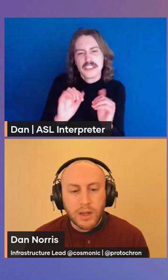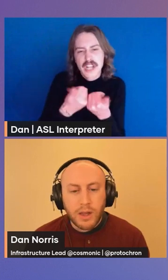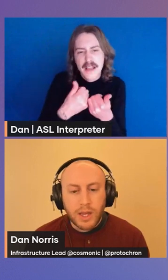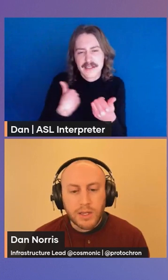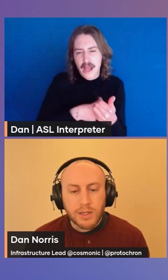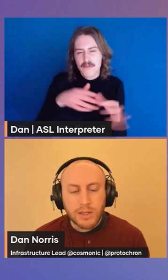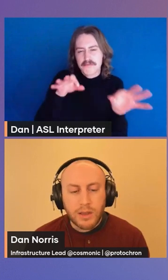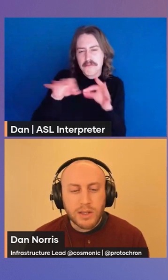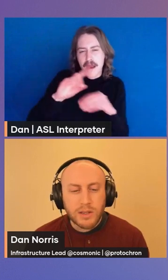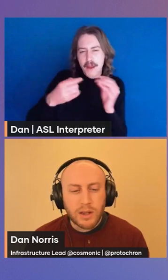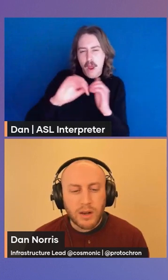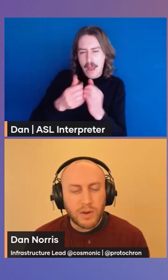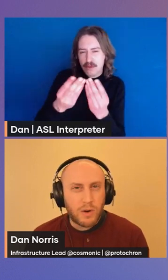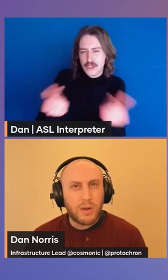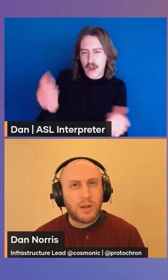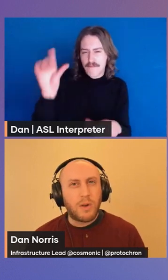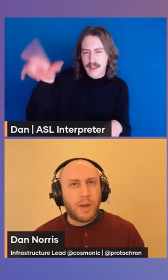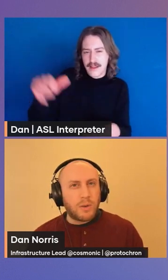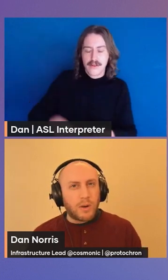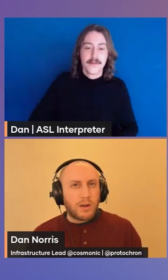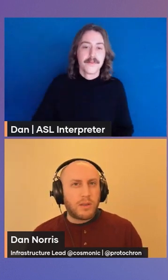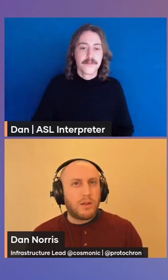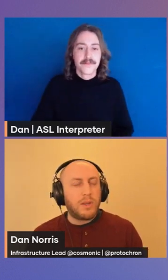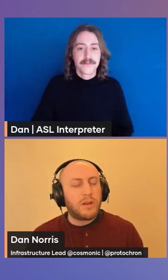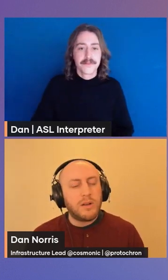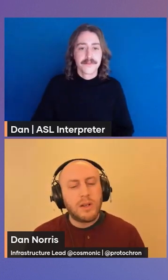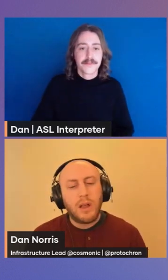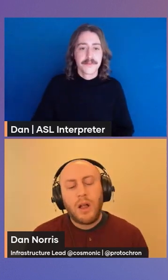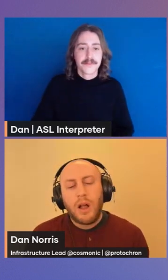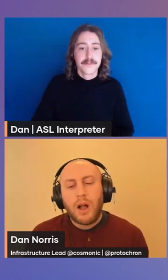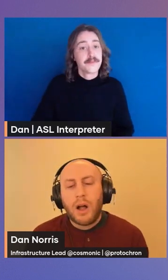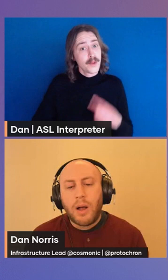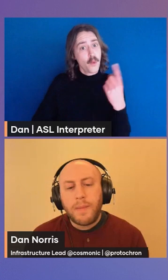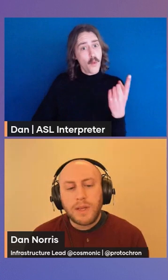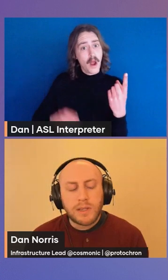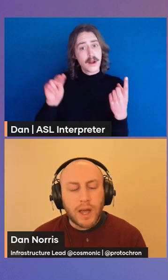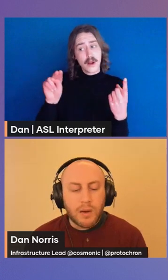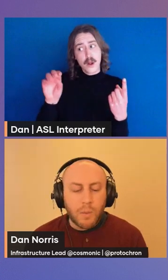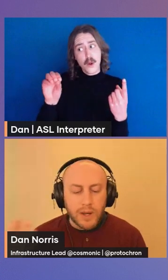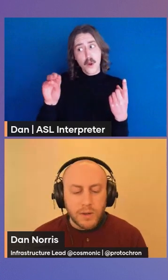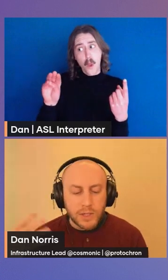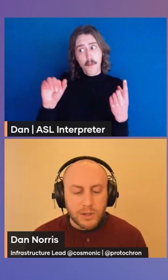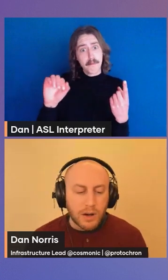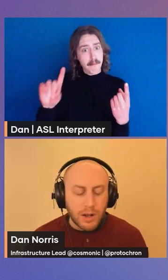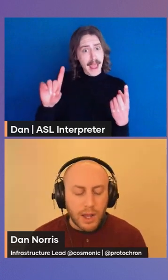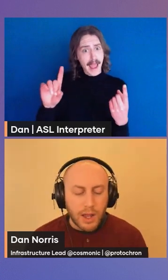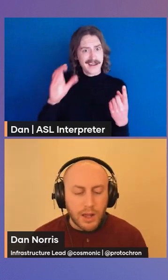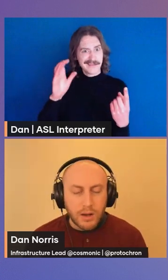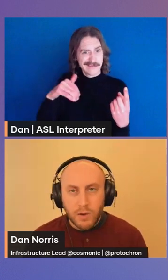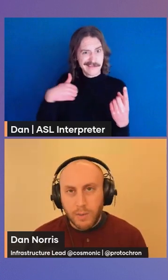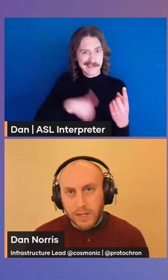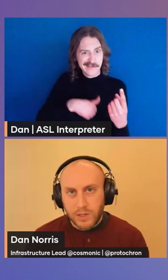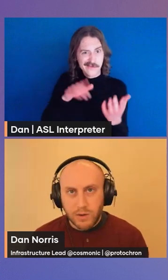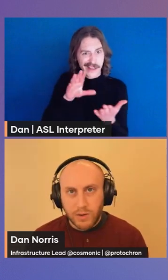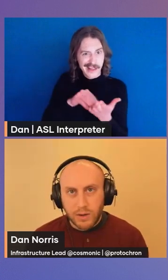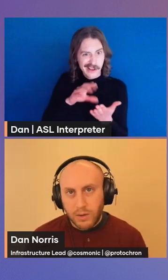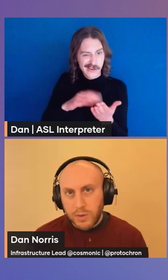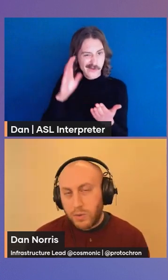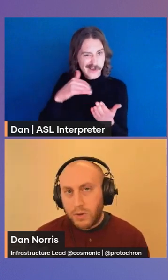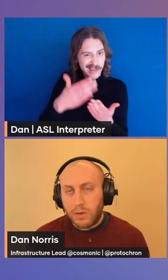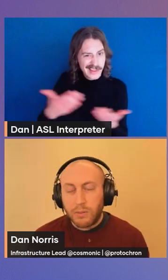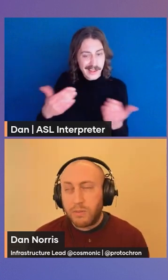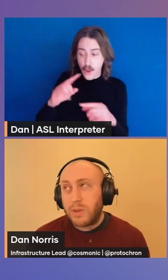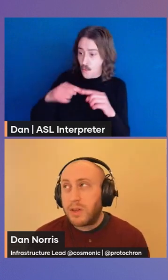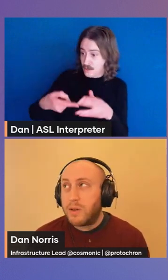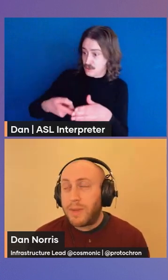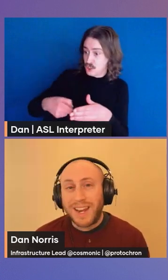thing is, and this is like kind of a Nomad quirk that we learned, is that when you start a Nomad server, it goes through,